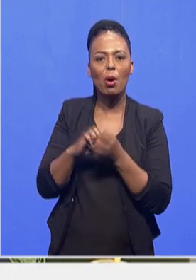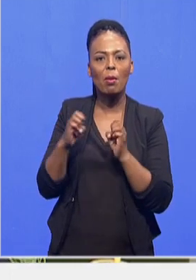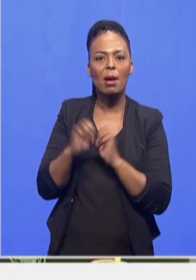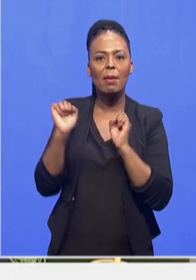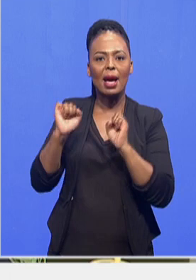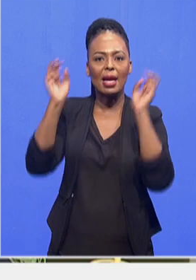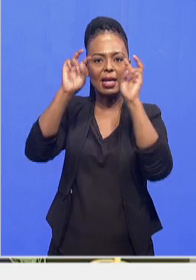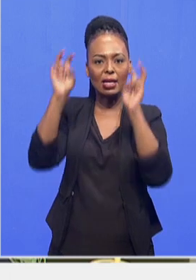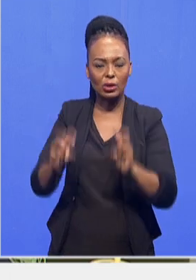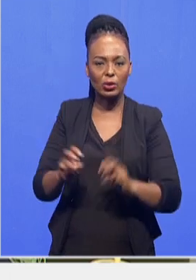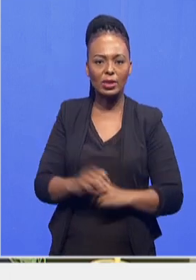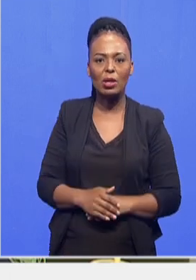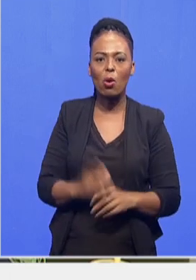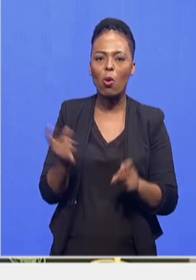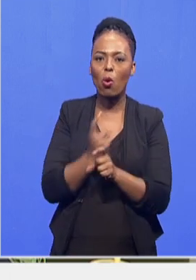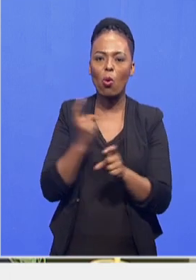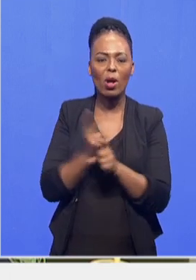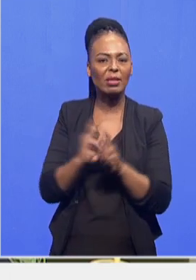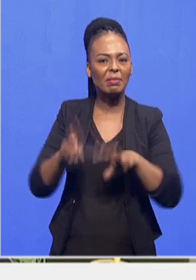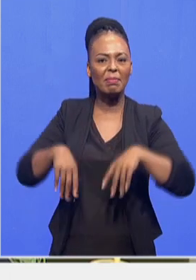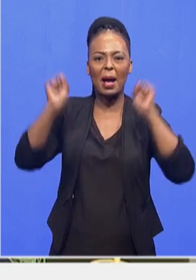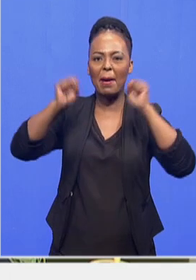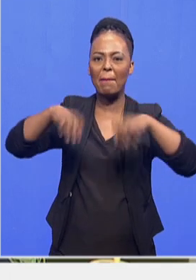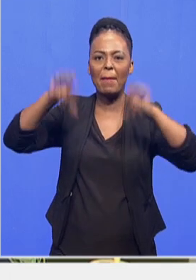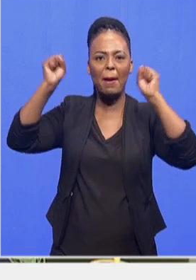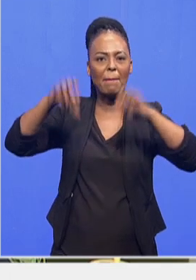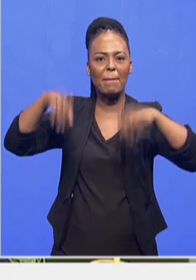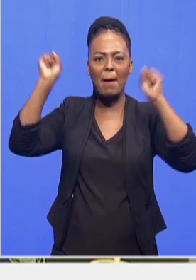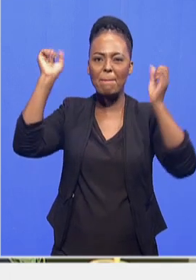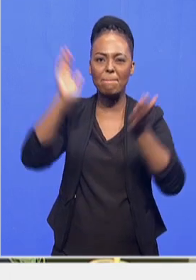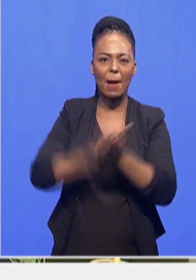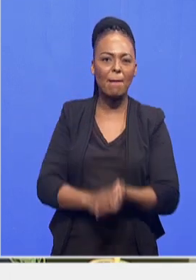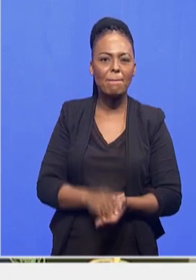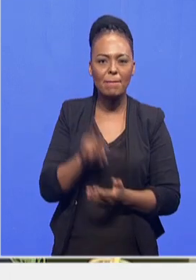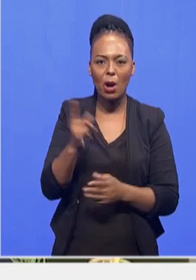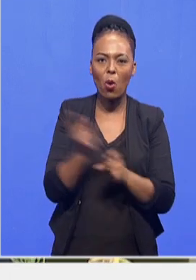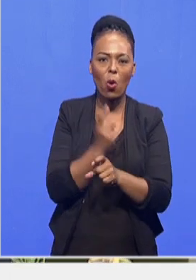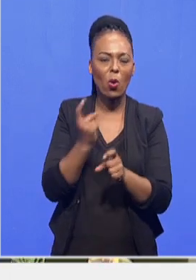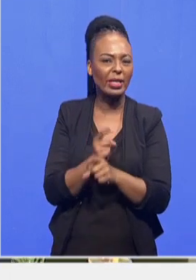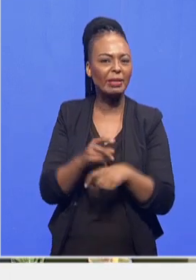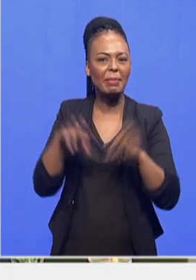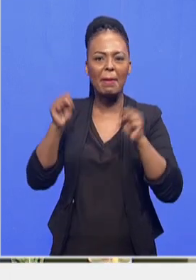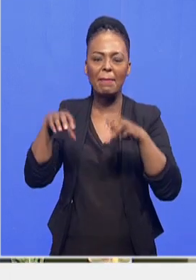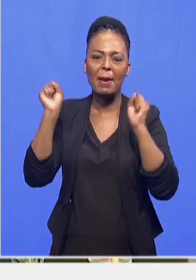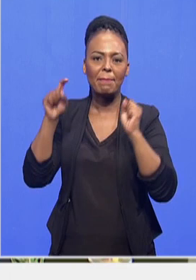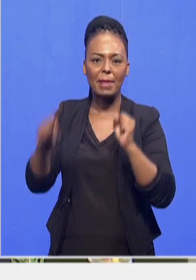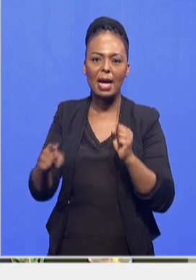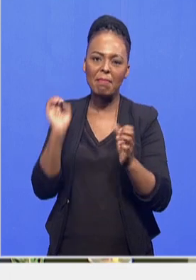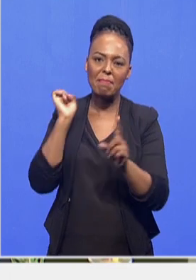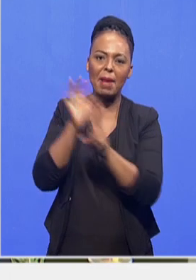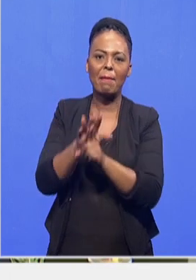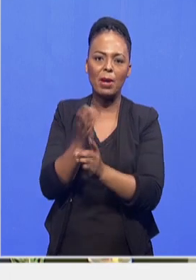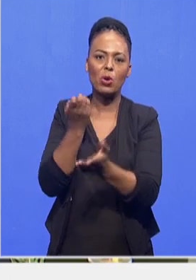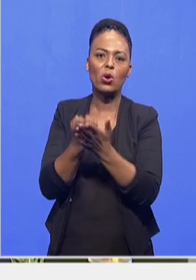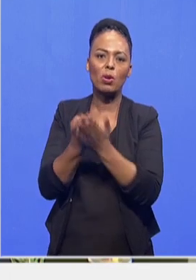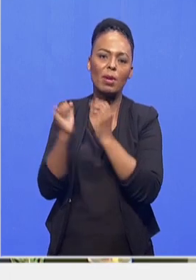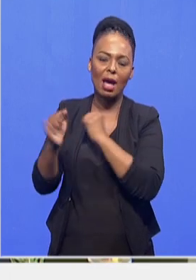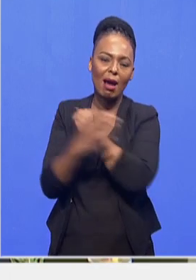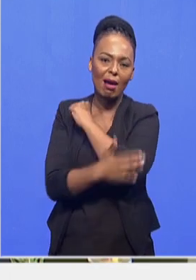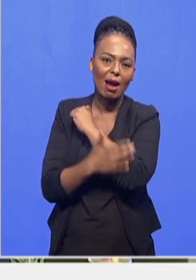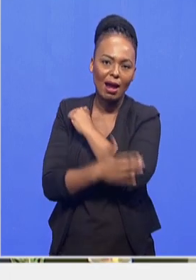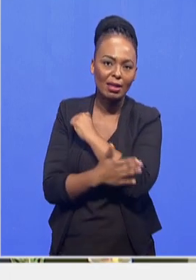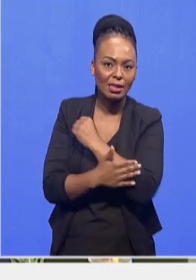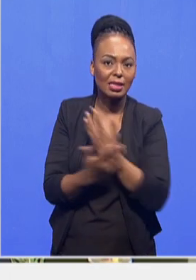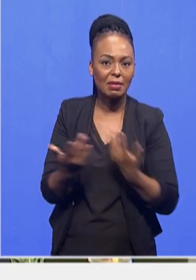the total blackout, as we mentioned, something that would really be detrimental to the economies of the country. Is this something that